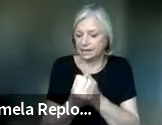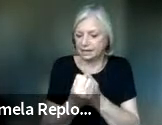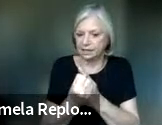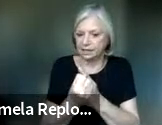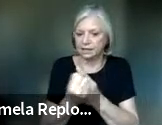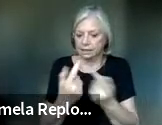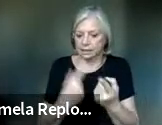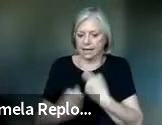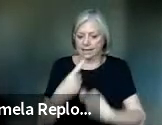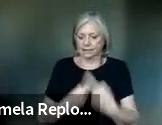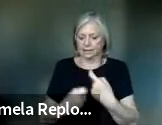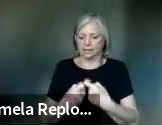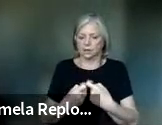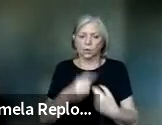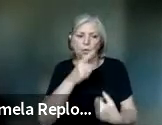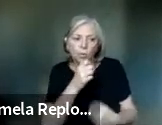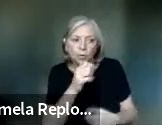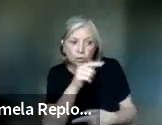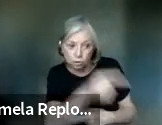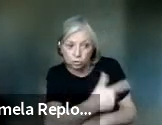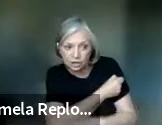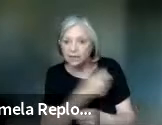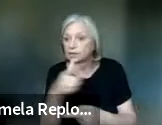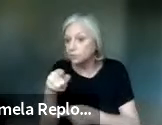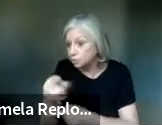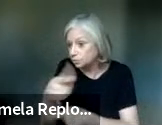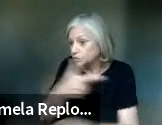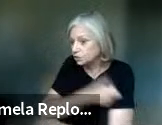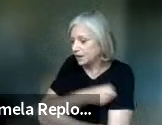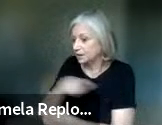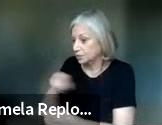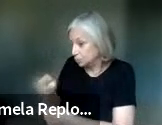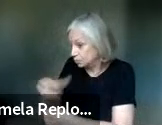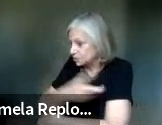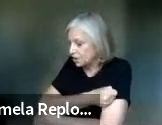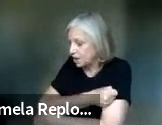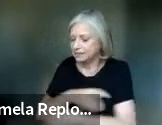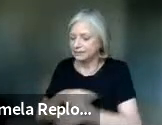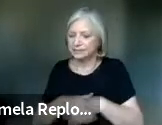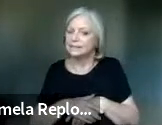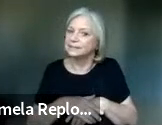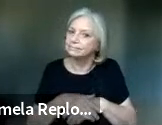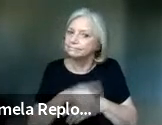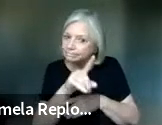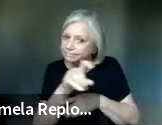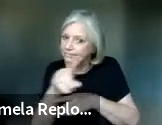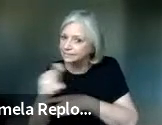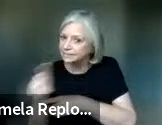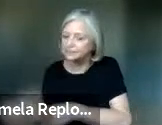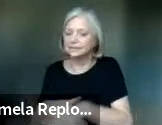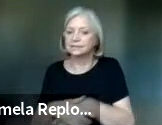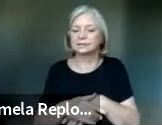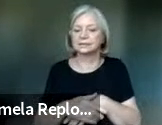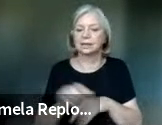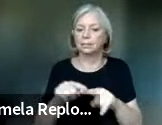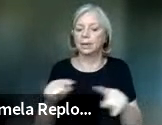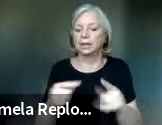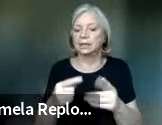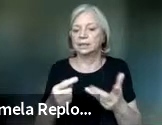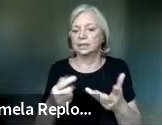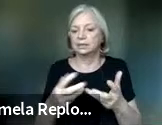about who's been vaccinated. Is it okay for coworkers and managers to verify verbally if someone has been